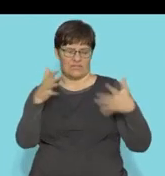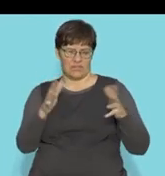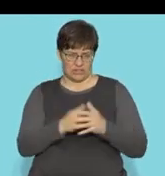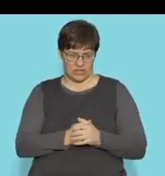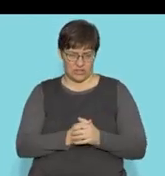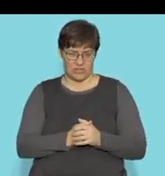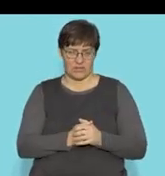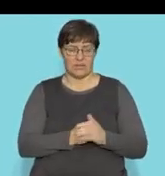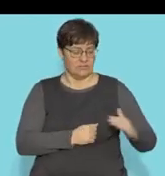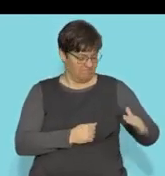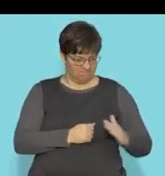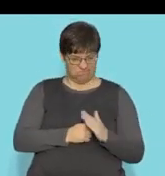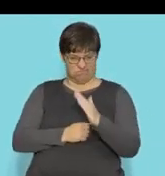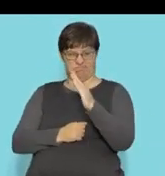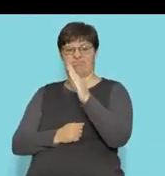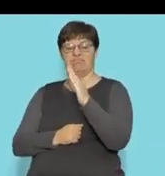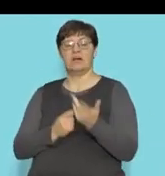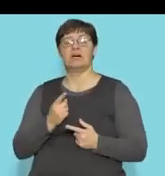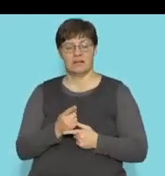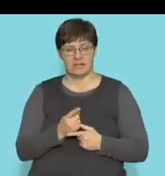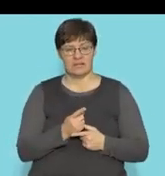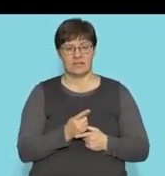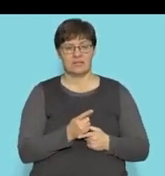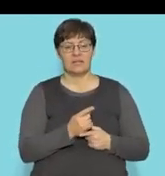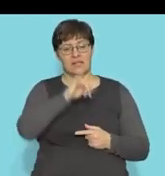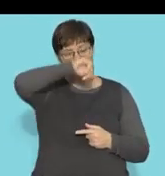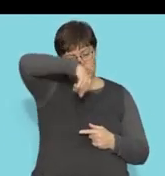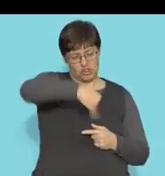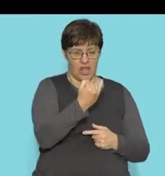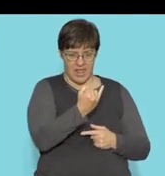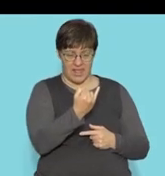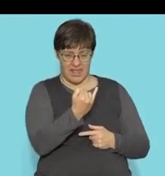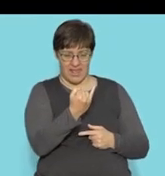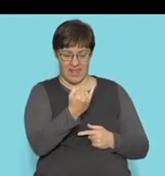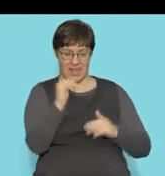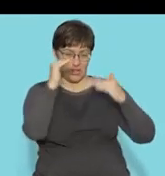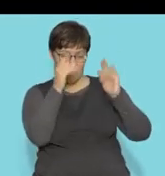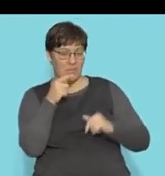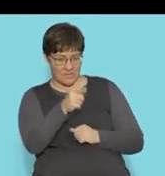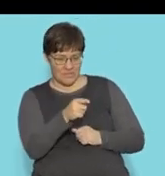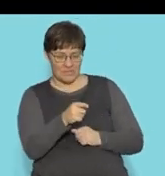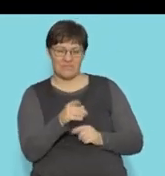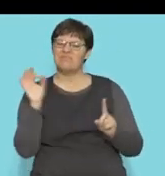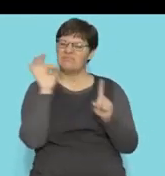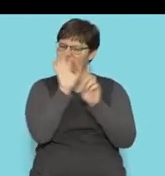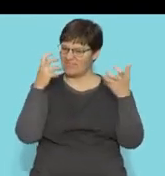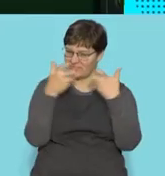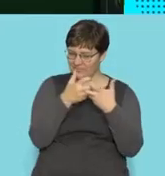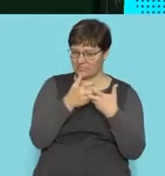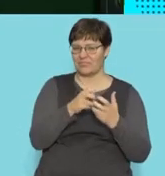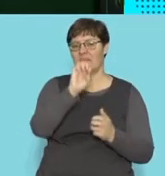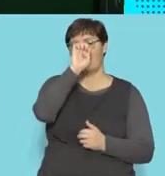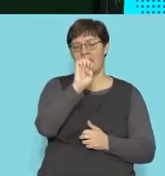it. That kind of growth curve is the J-shaped curve that is typical